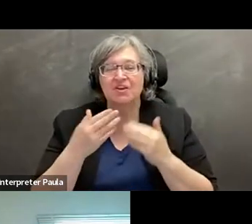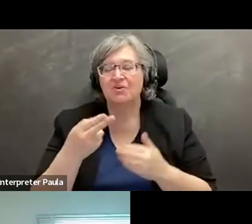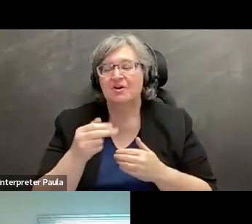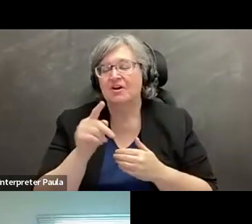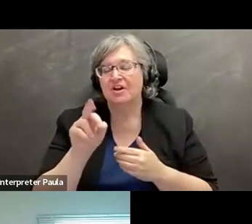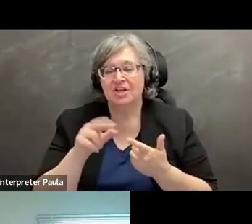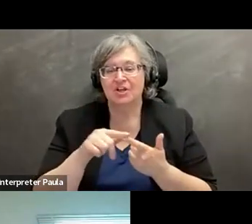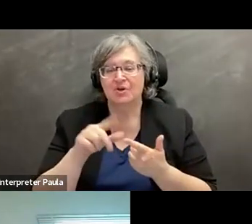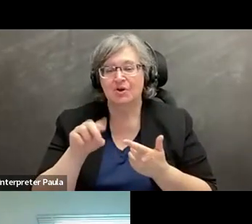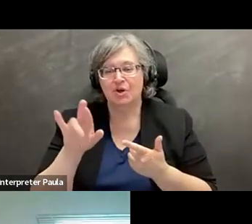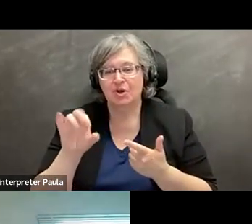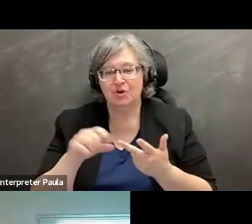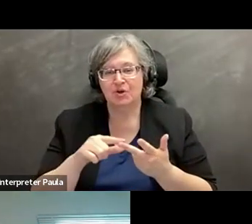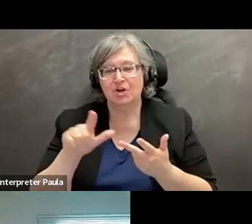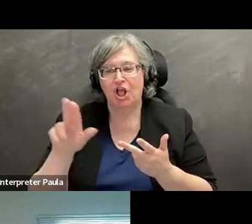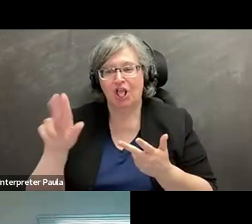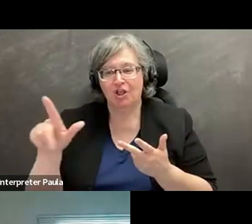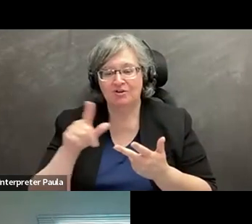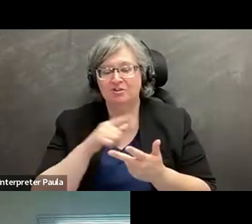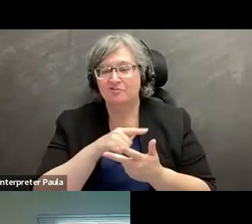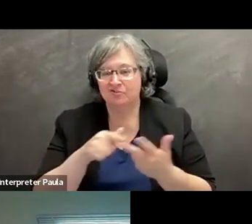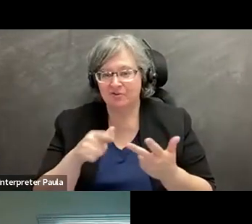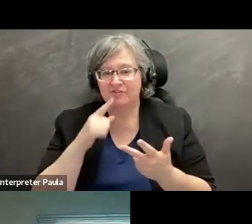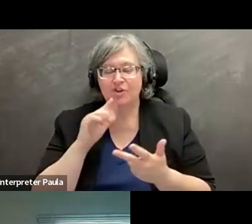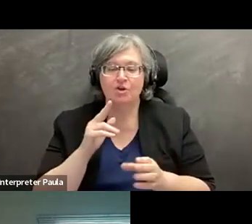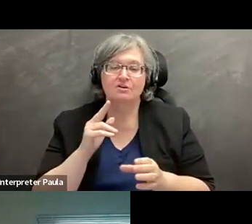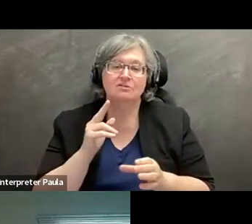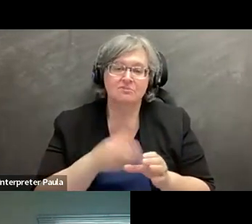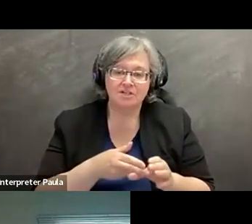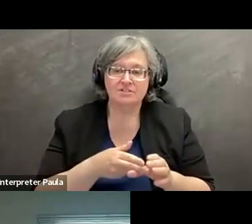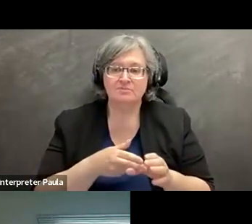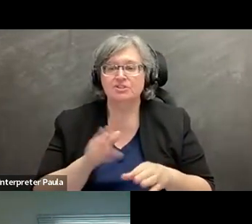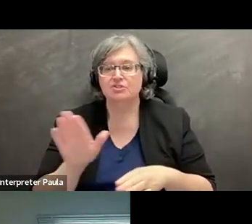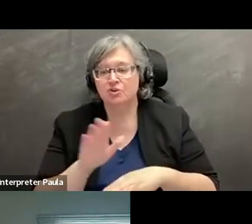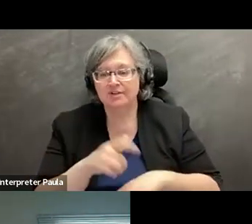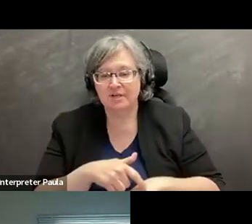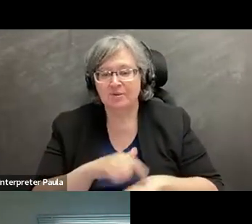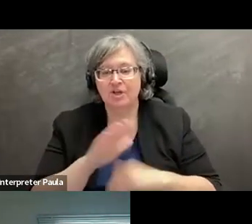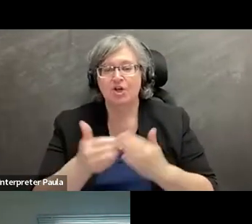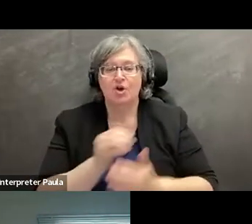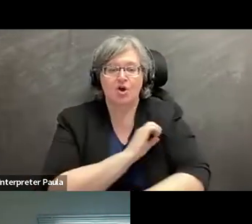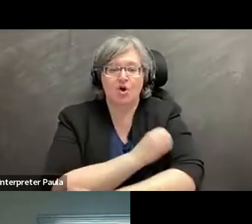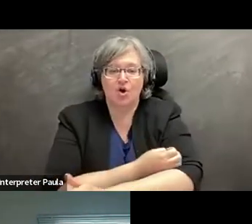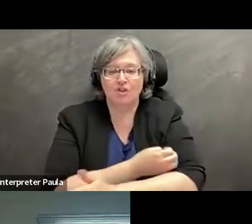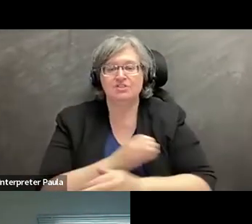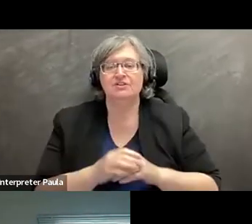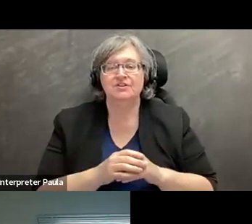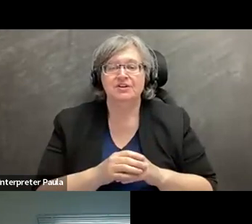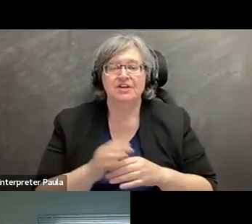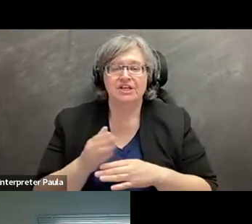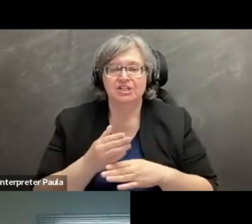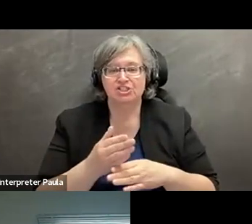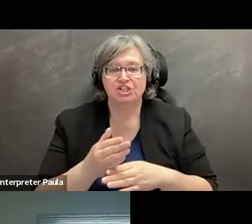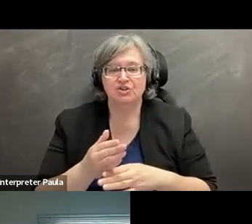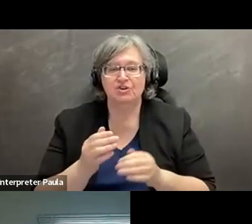you, Doris. Thank you, Lil, for your time and participation and for all the energy that you gave us and shared